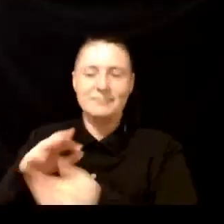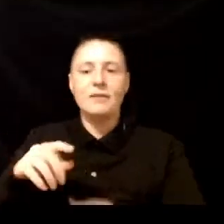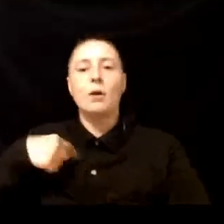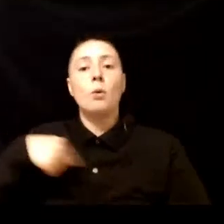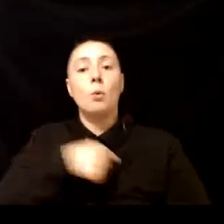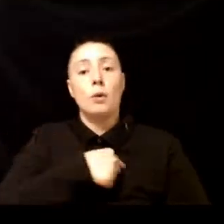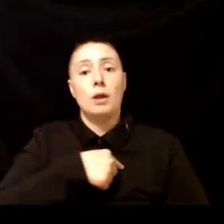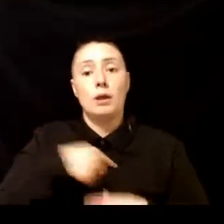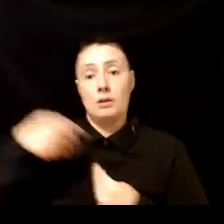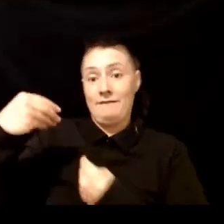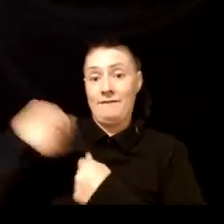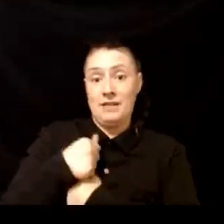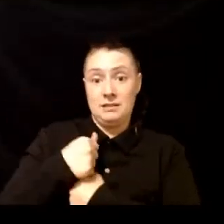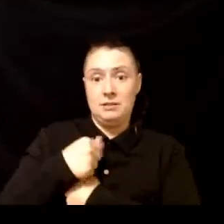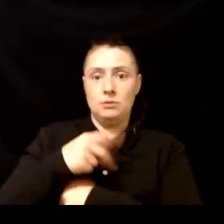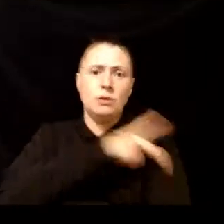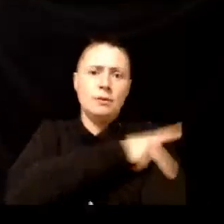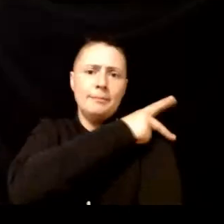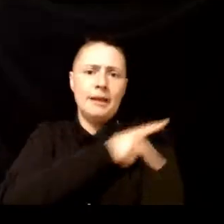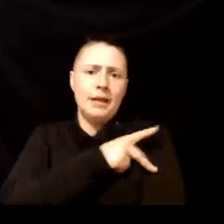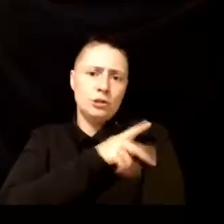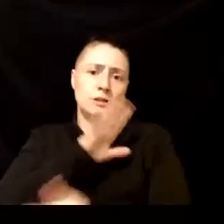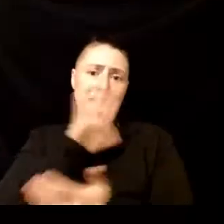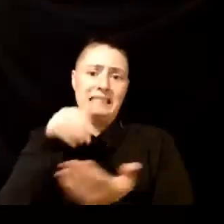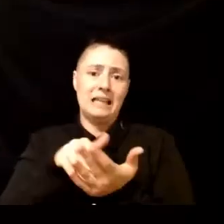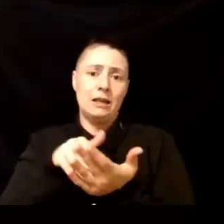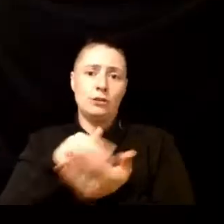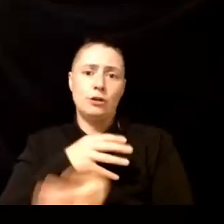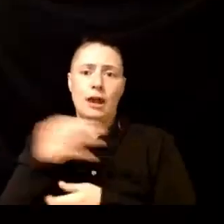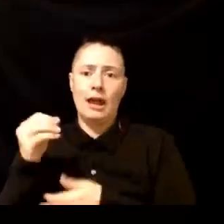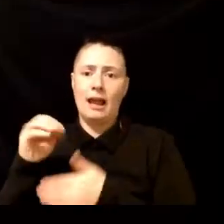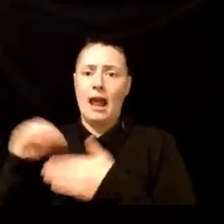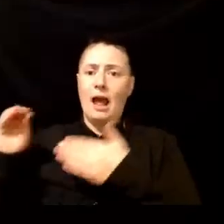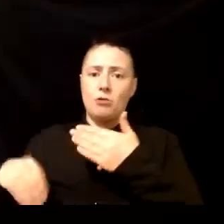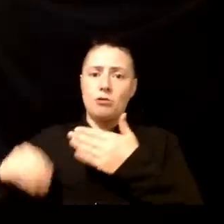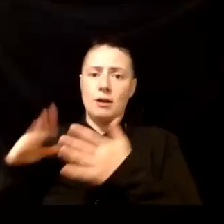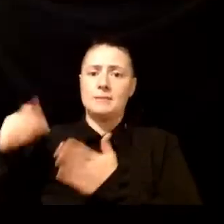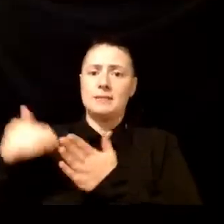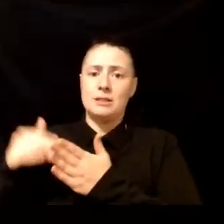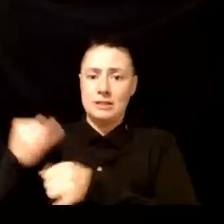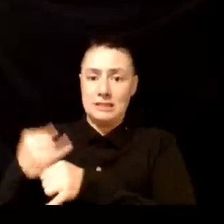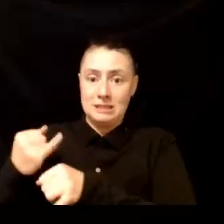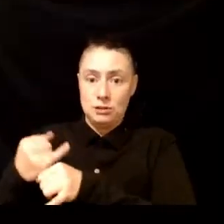funded through the Patient-Centered Outcomes Research Institute through a Eugene